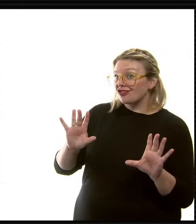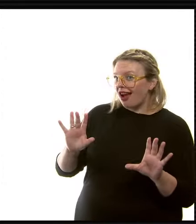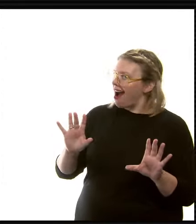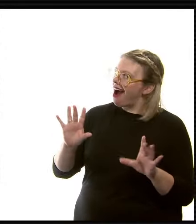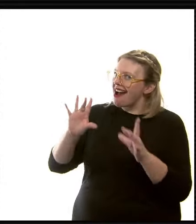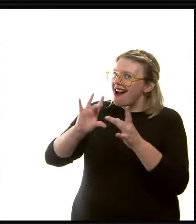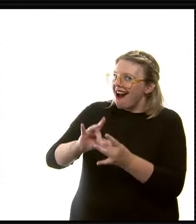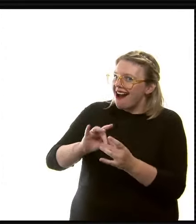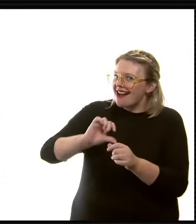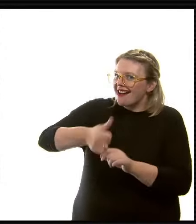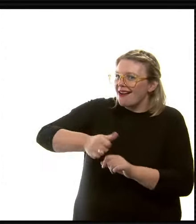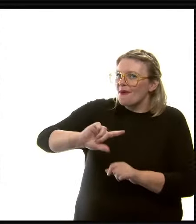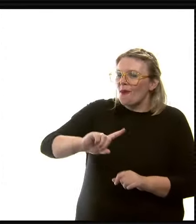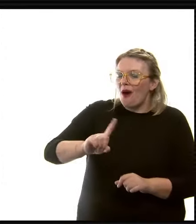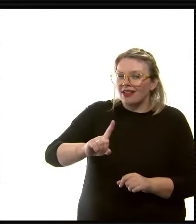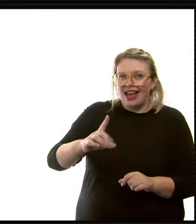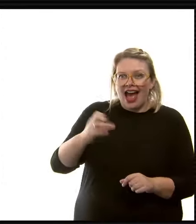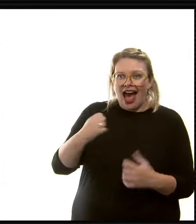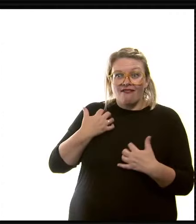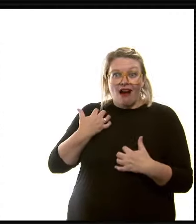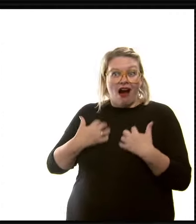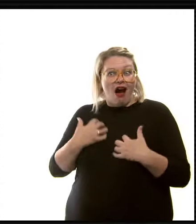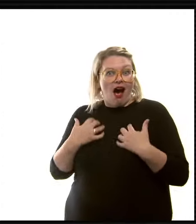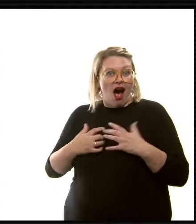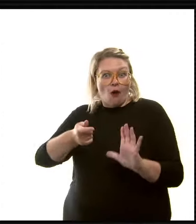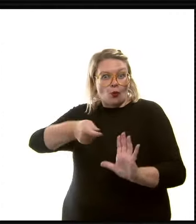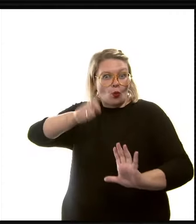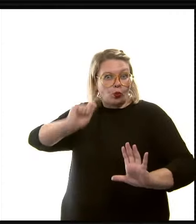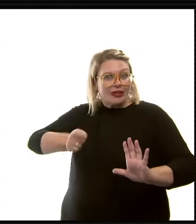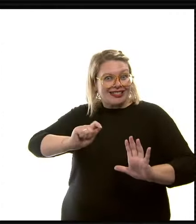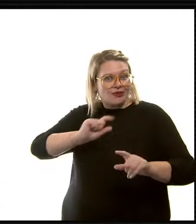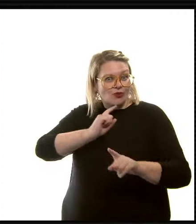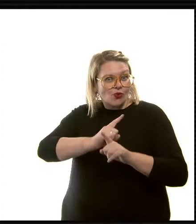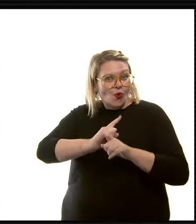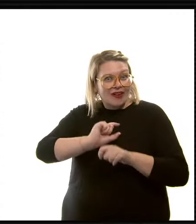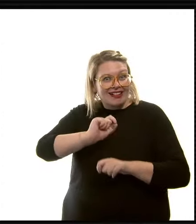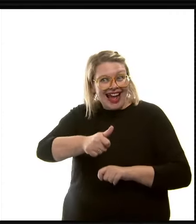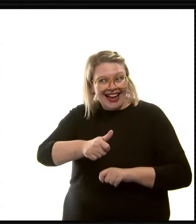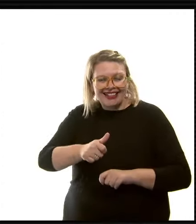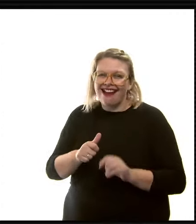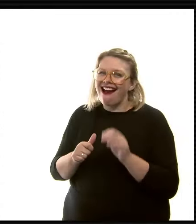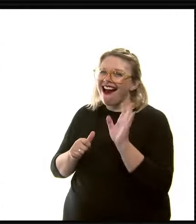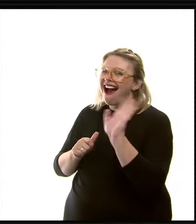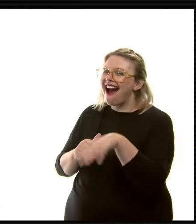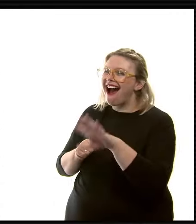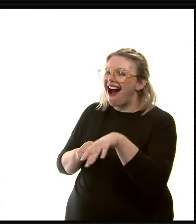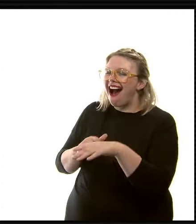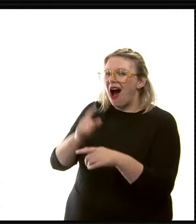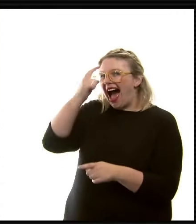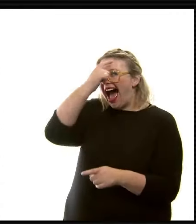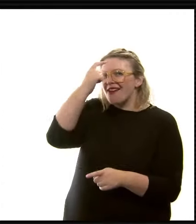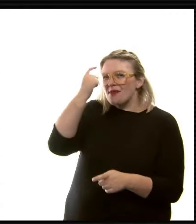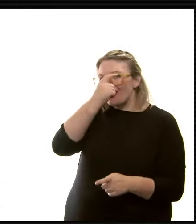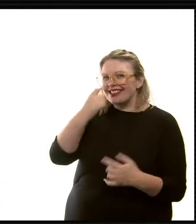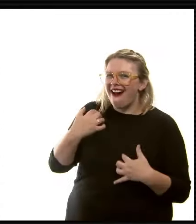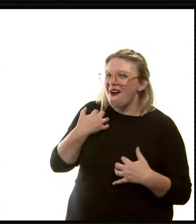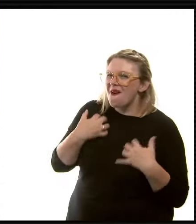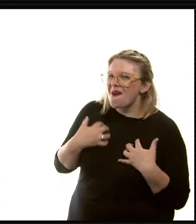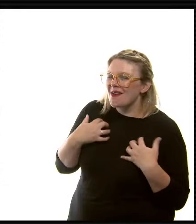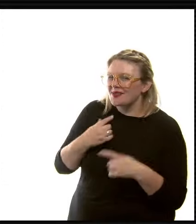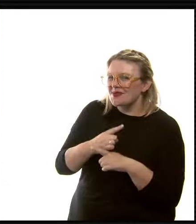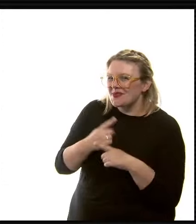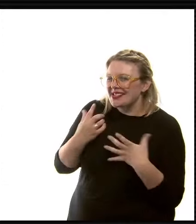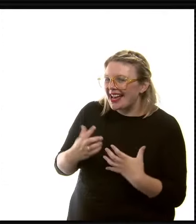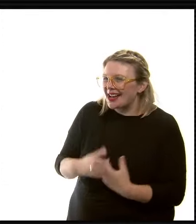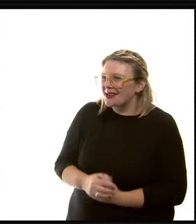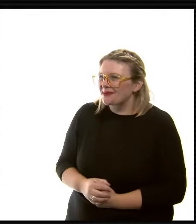something spellbinding from the wizarding world coming up. Oh, we've got to visit Hogwarts. No, I'm here for it if that's the case. Yes. Yeah, we certainly are. Isn't